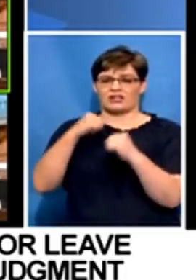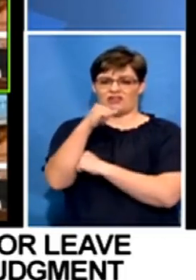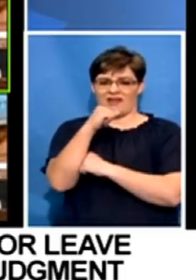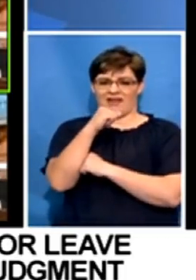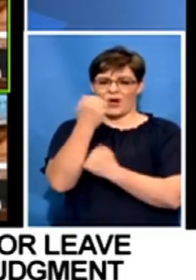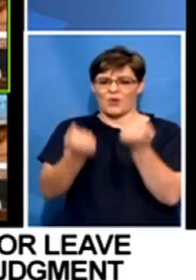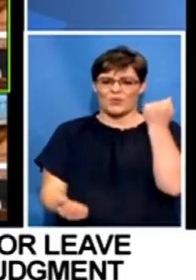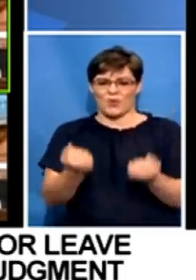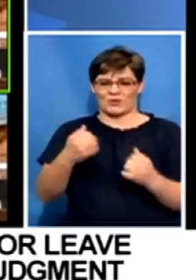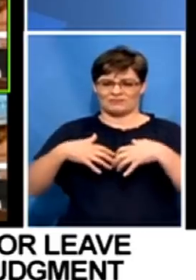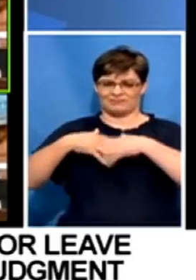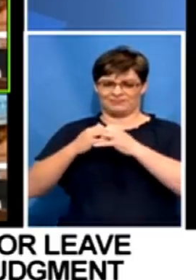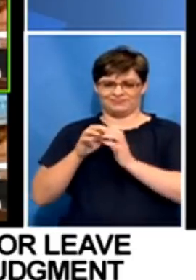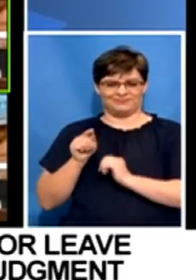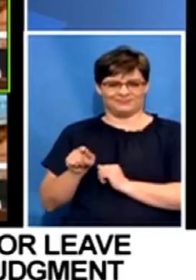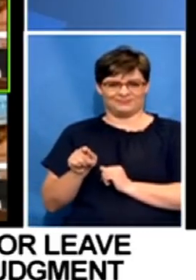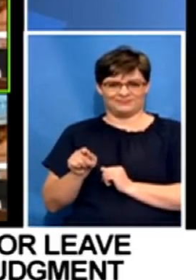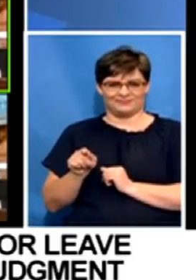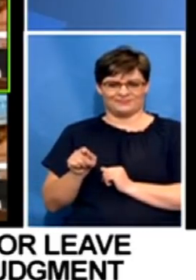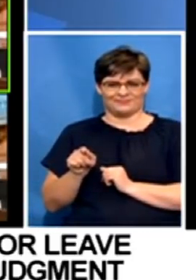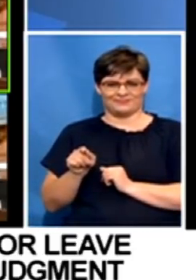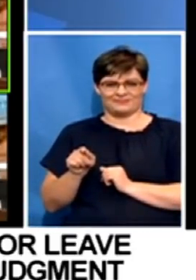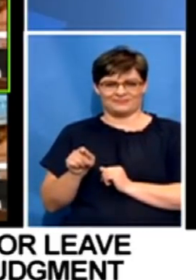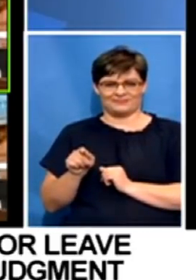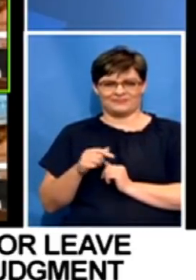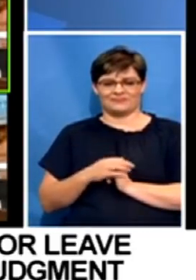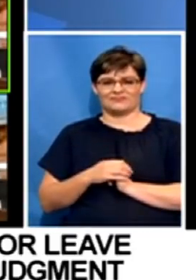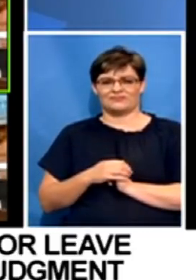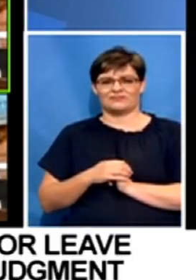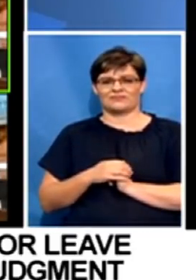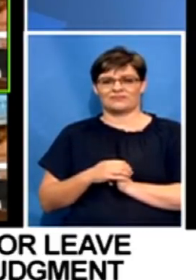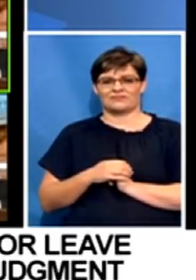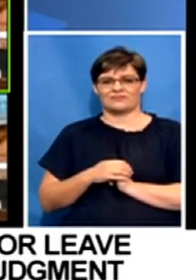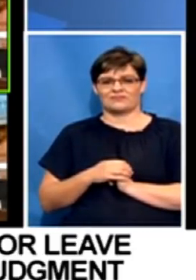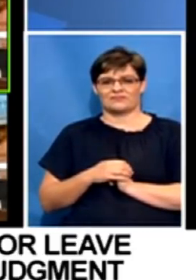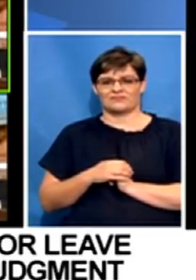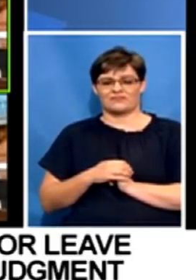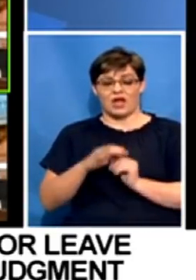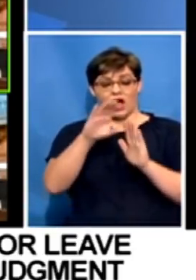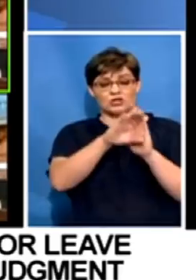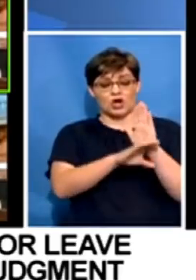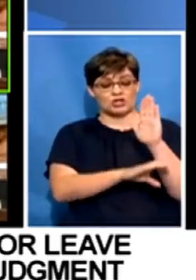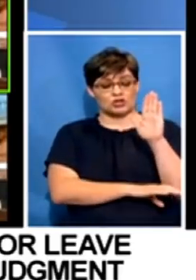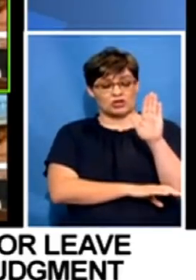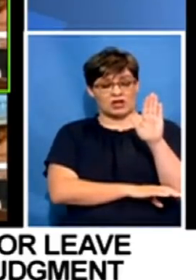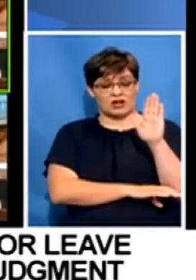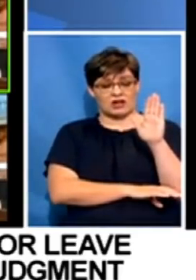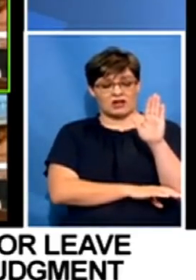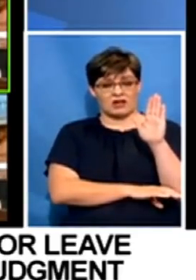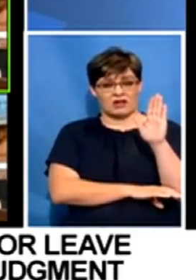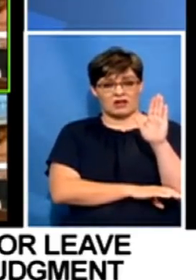and it confers constitutional jurisdiction on the High Court and the Supreme Court of